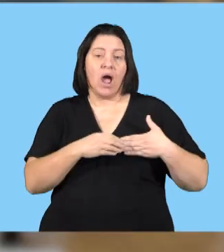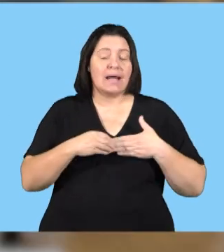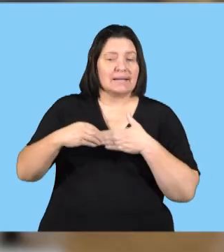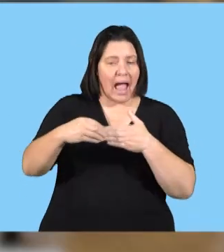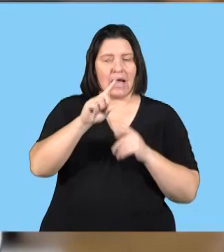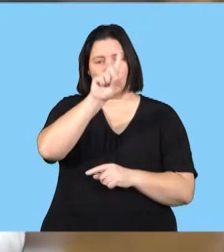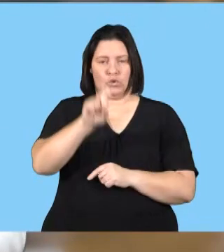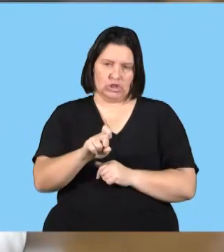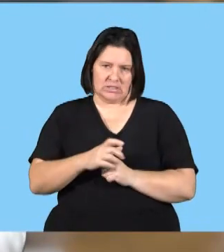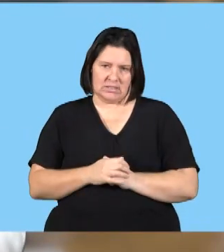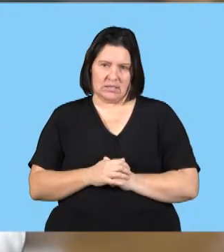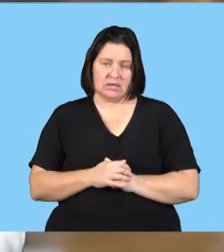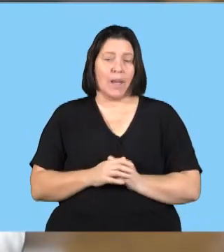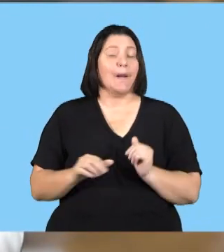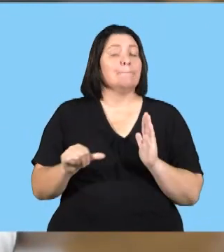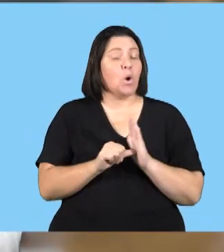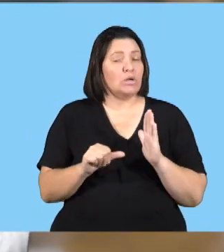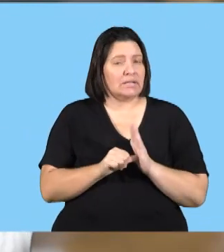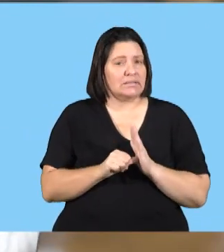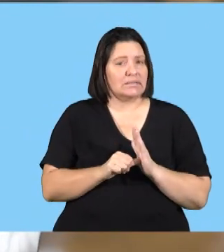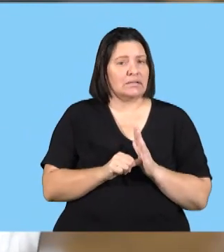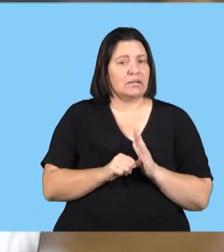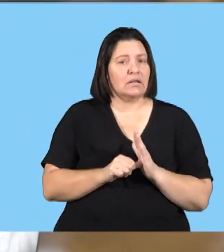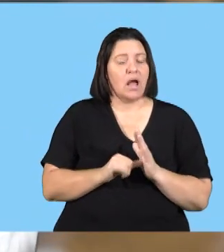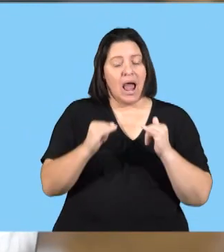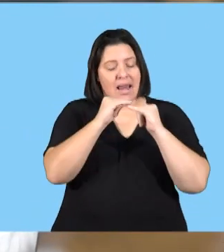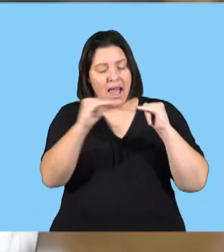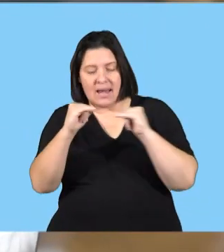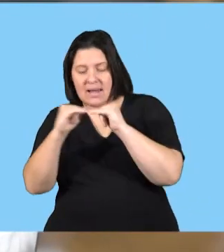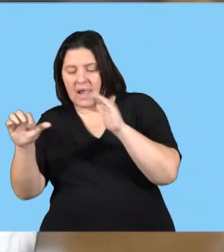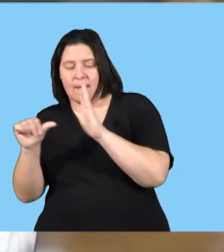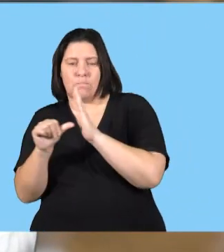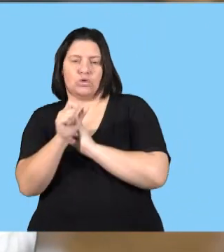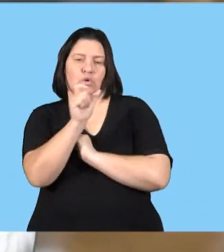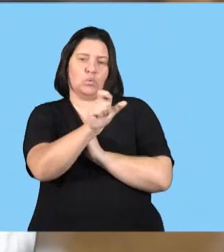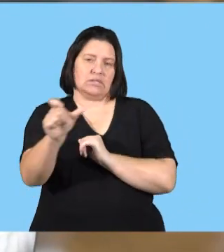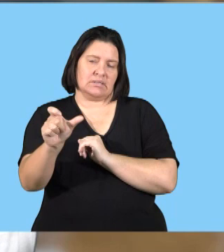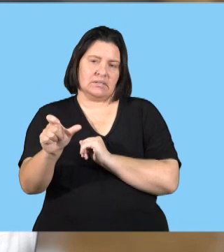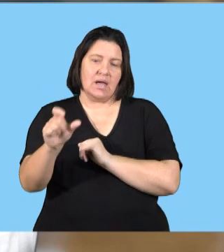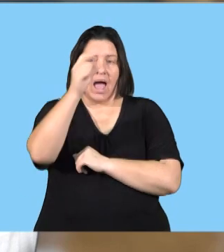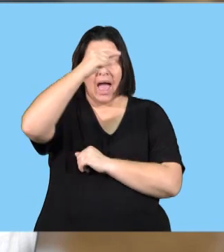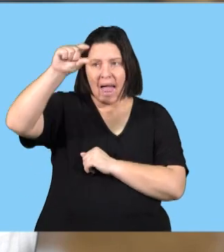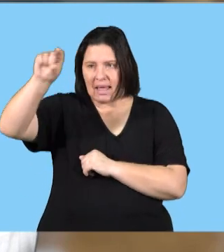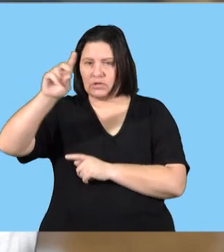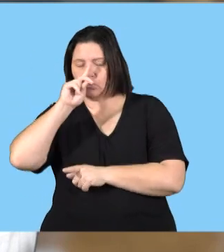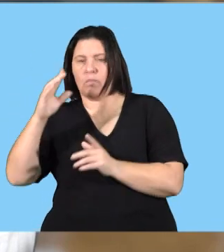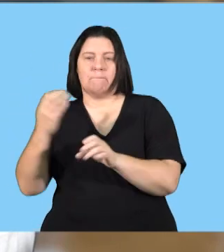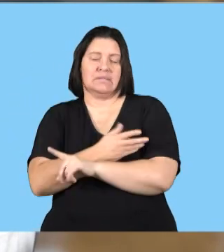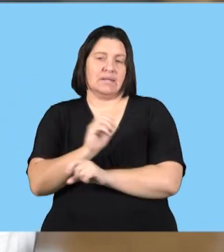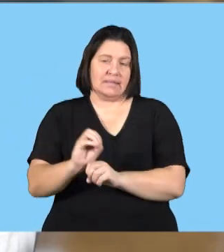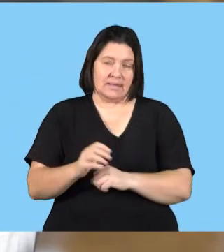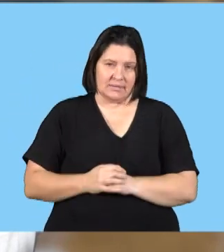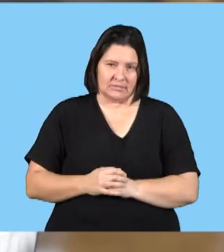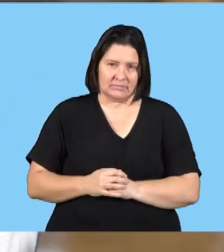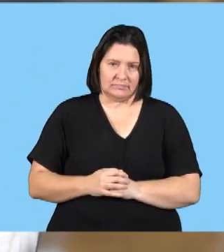be guided by the question itself. Very important to note here is underline your important words, highlight it so that you don't miss this